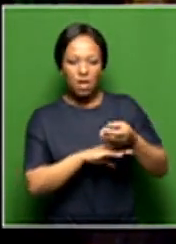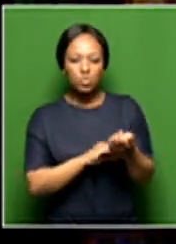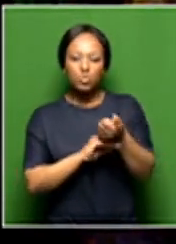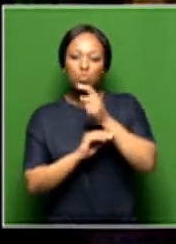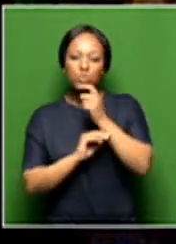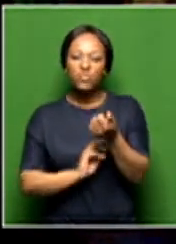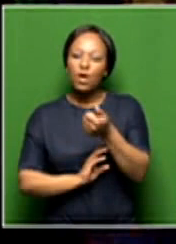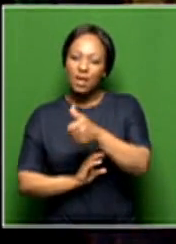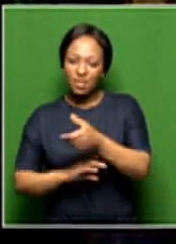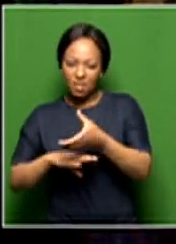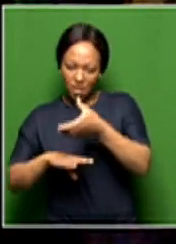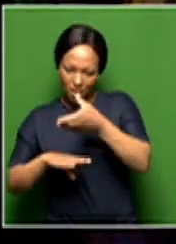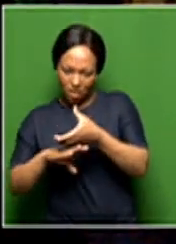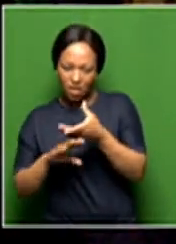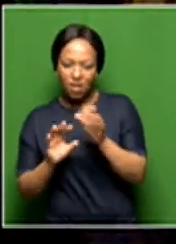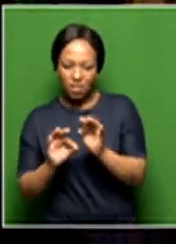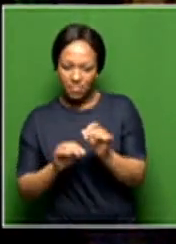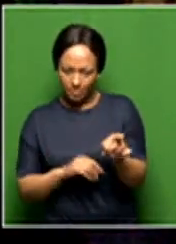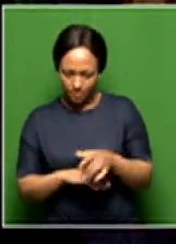can.